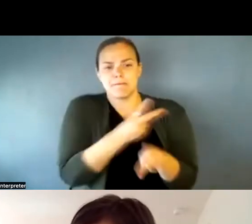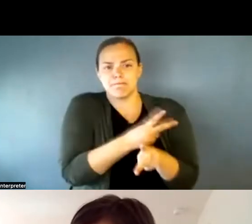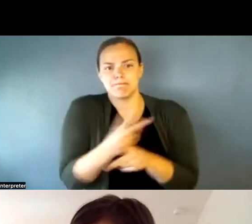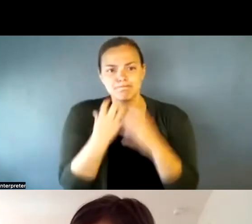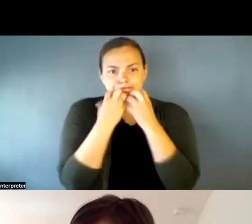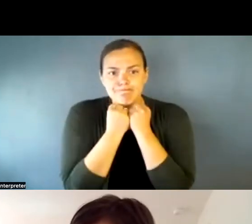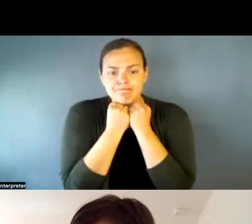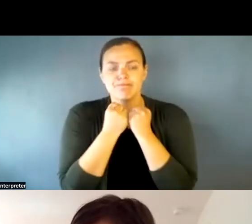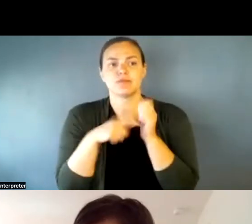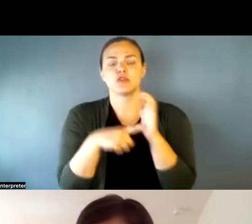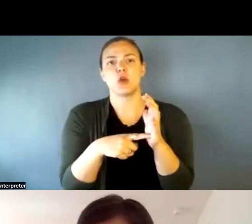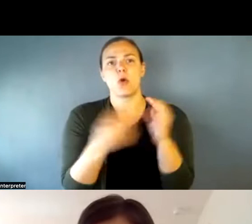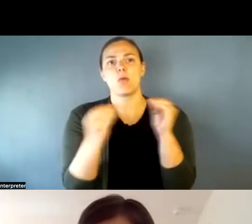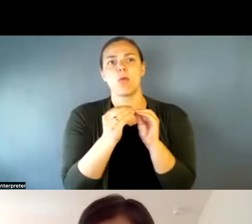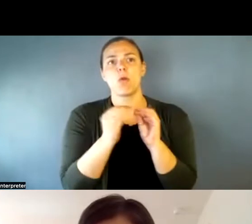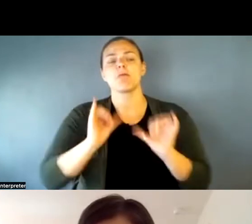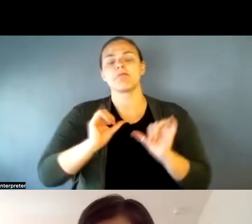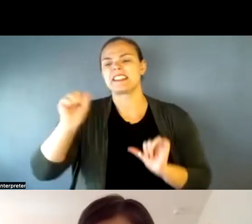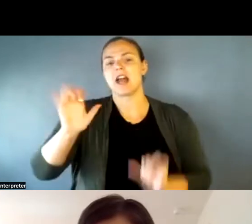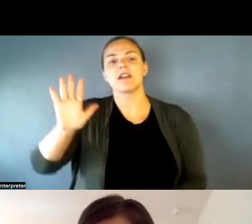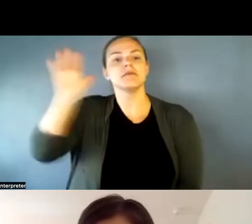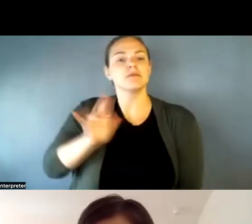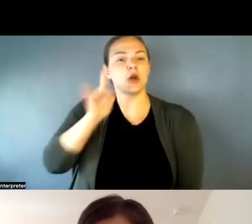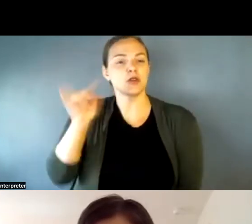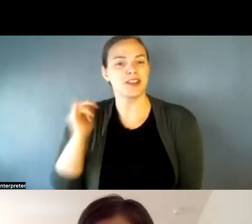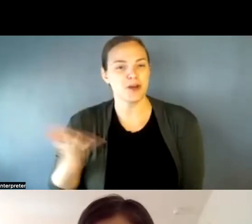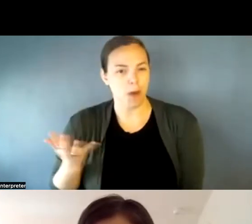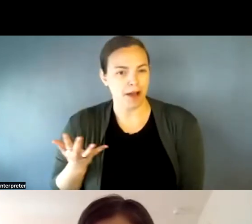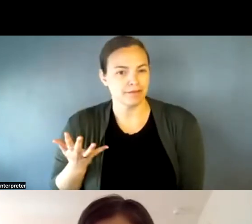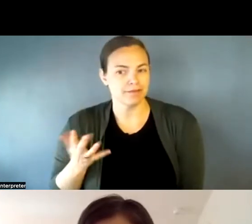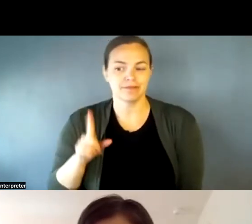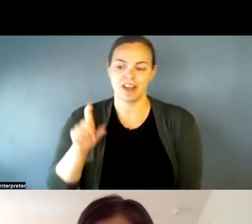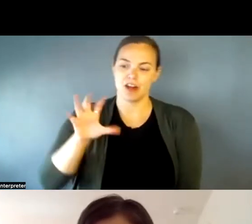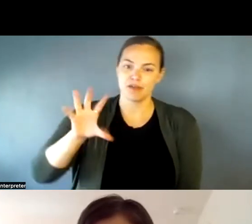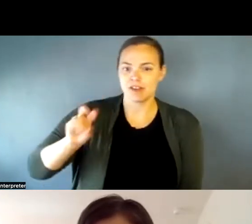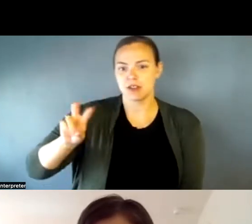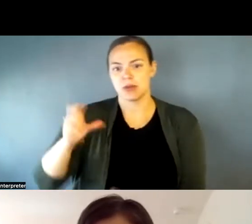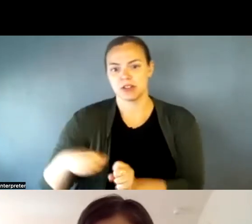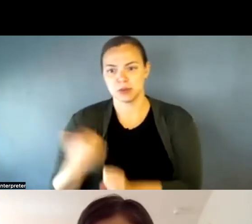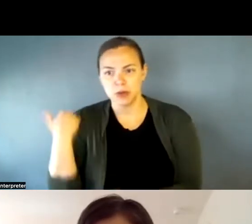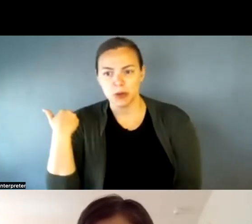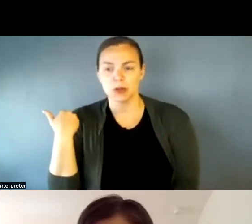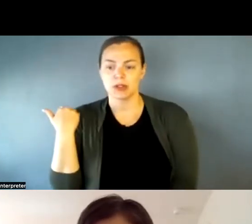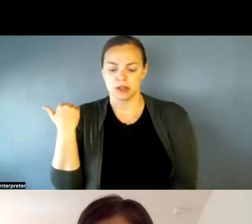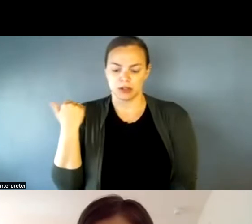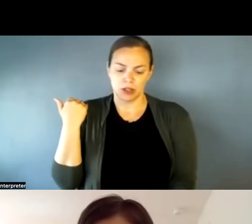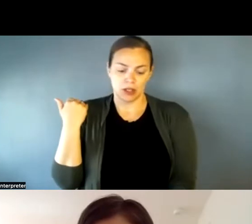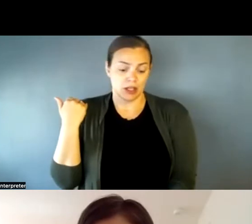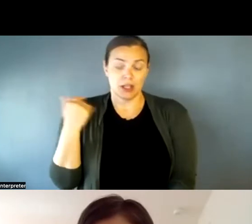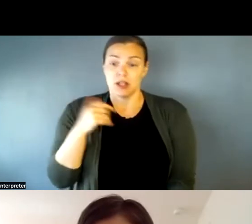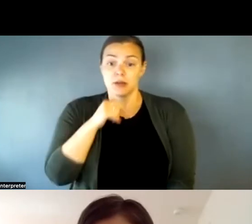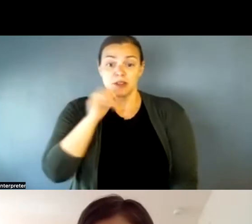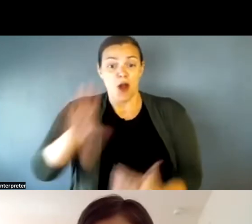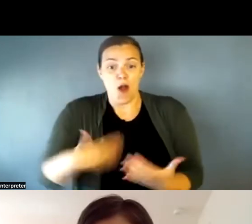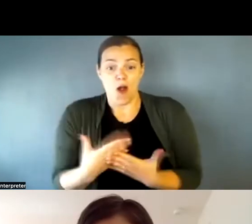of a vision of what Seattle was like 150, 200 years ago. And it wasn't all forest. Like